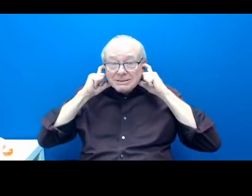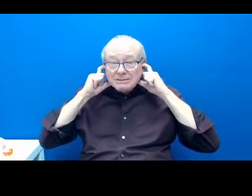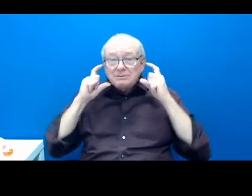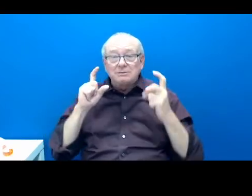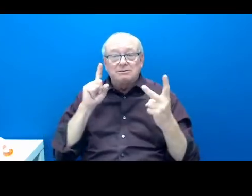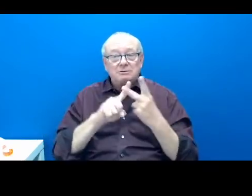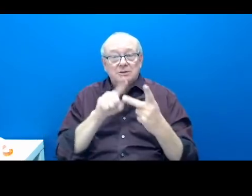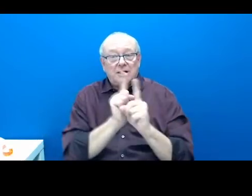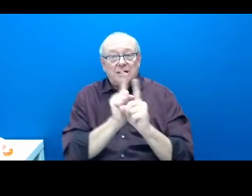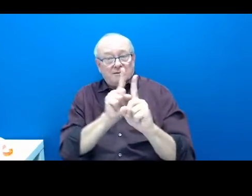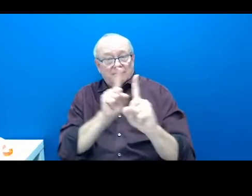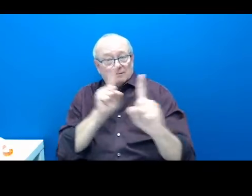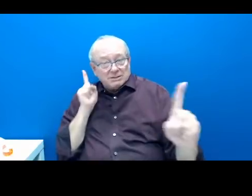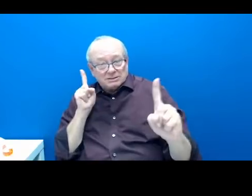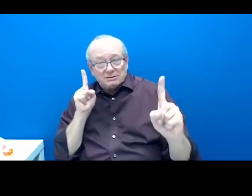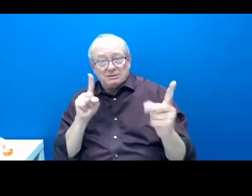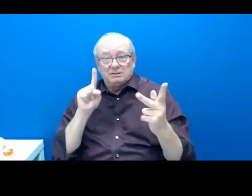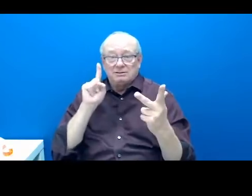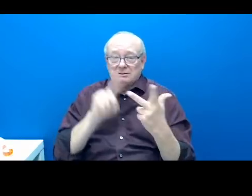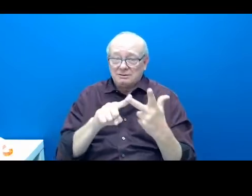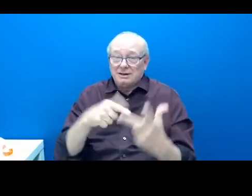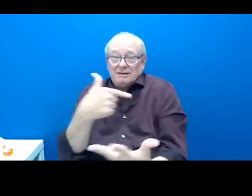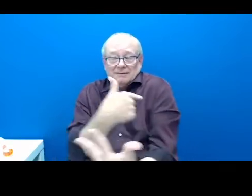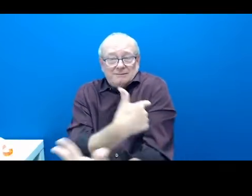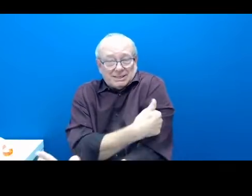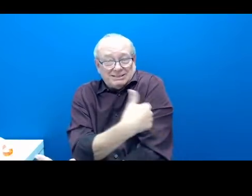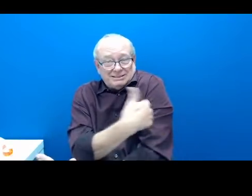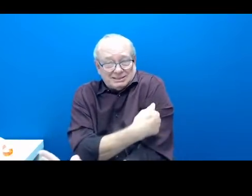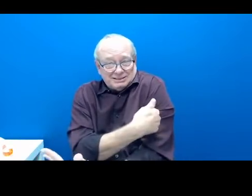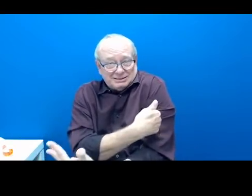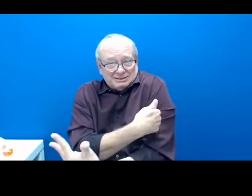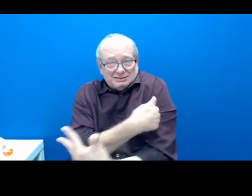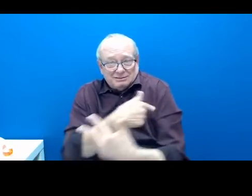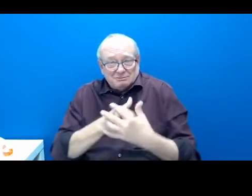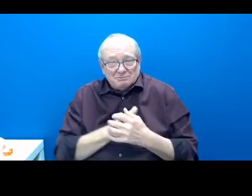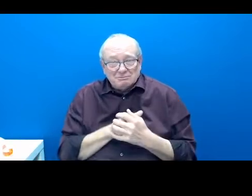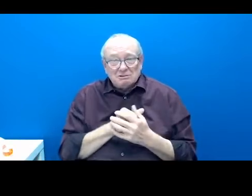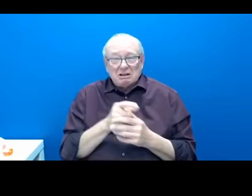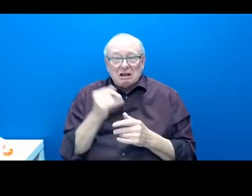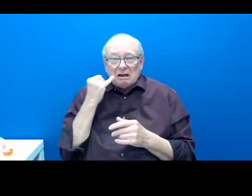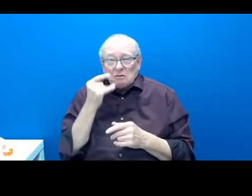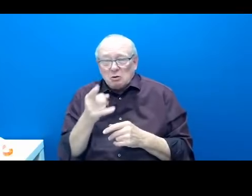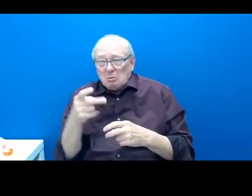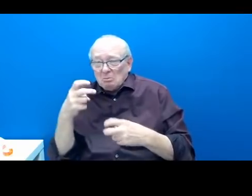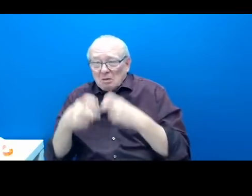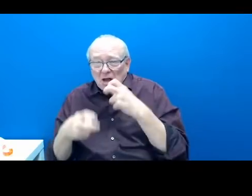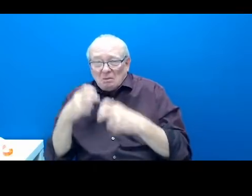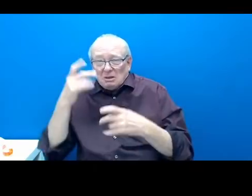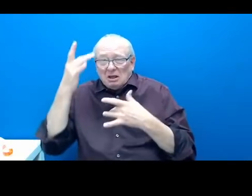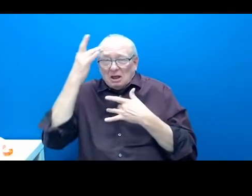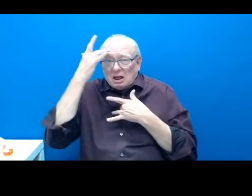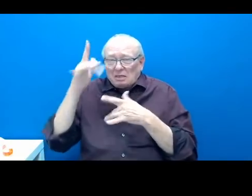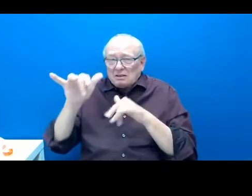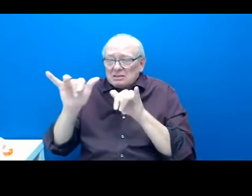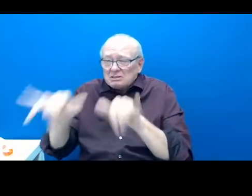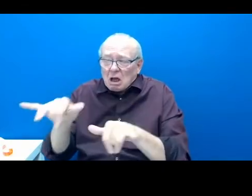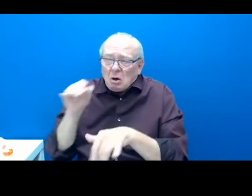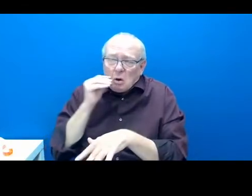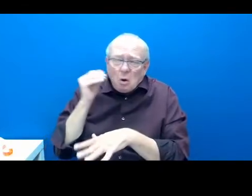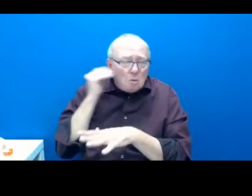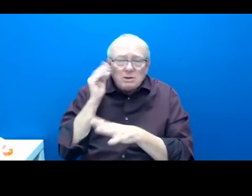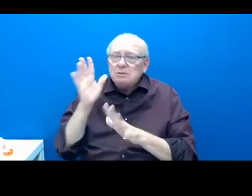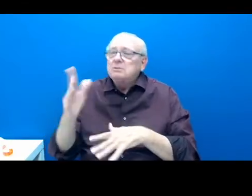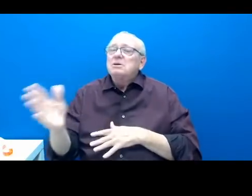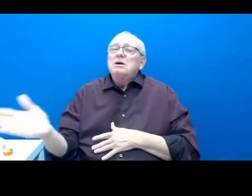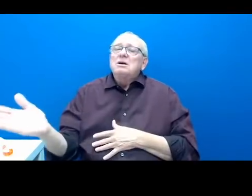vaccinated. You do not need to create capacity for us in the hospitals. That is not your job as Albertans, as patients. We are